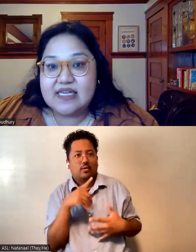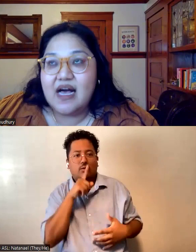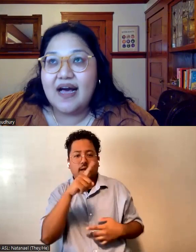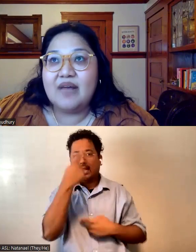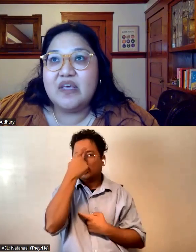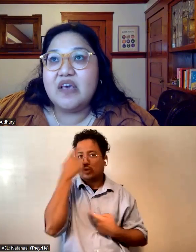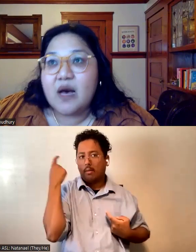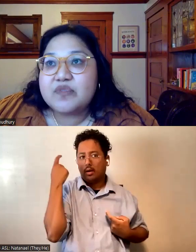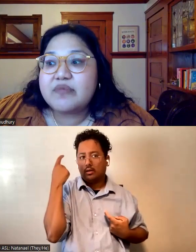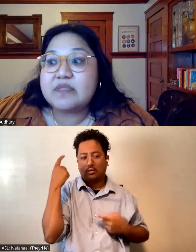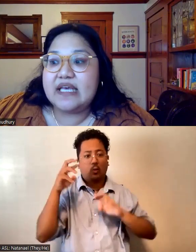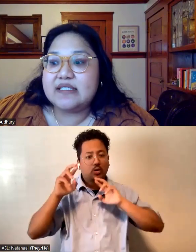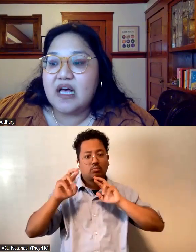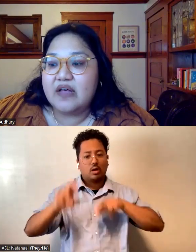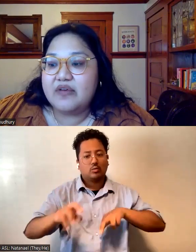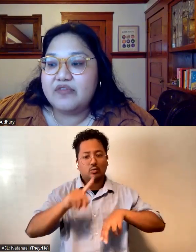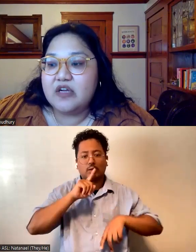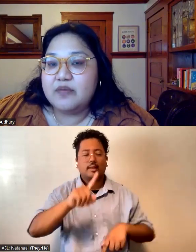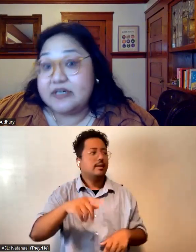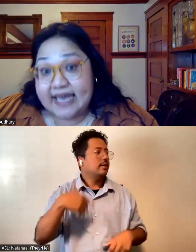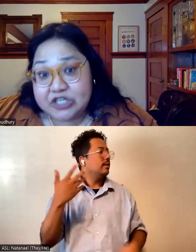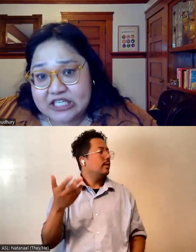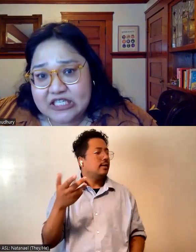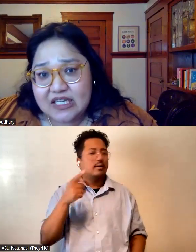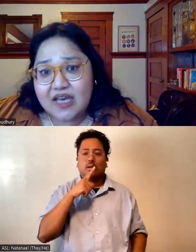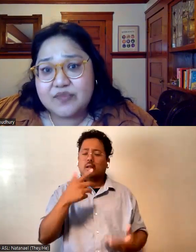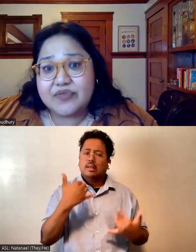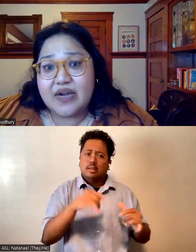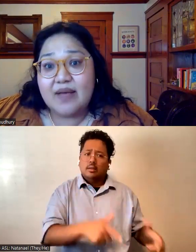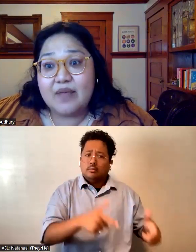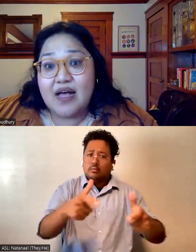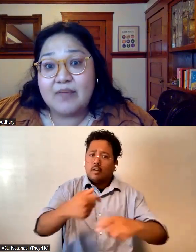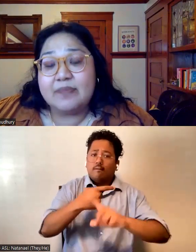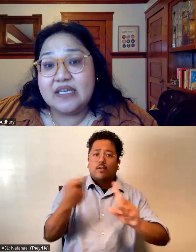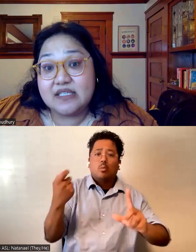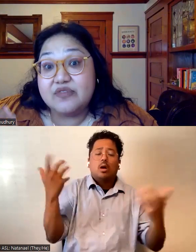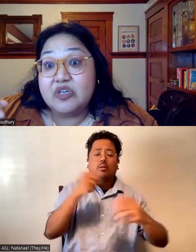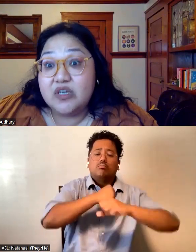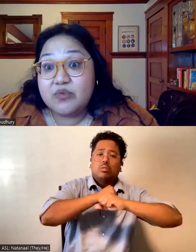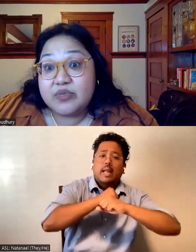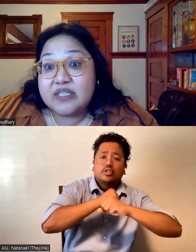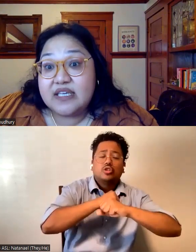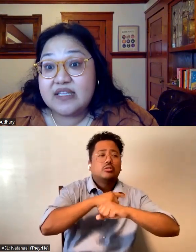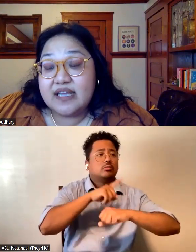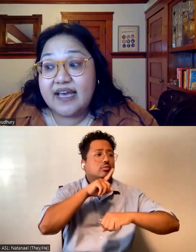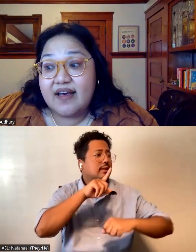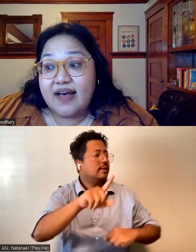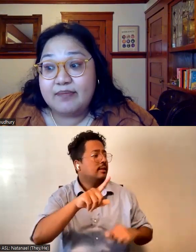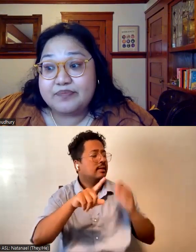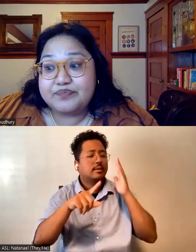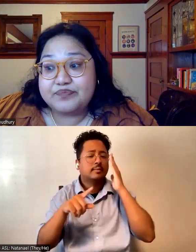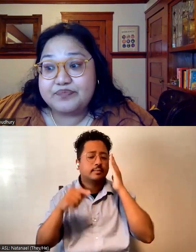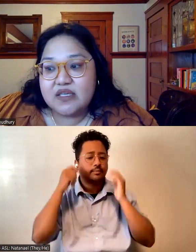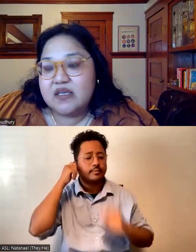trauma. It comes from a place of protection. It comes from a place of really like